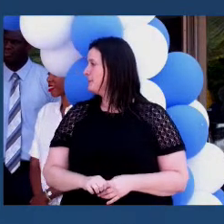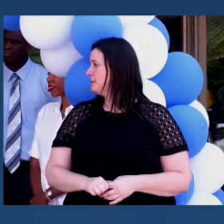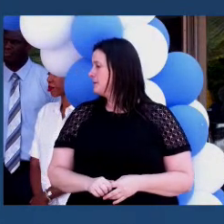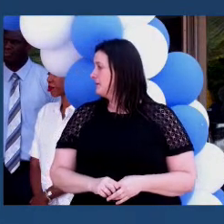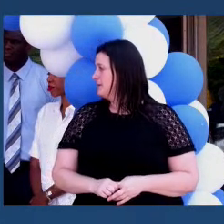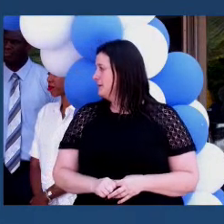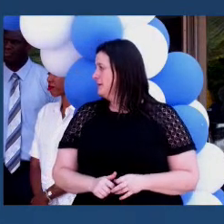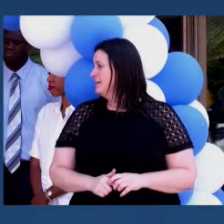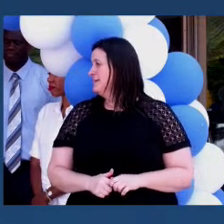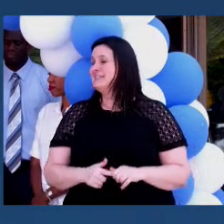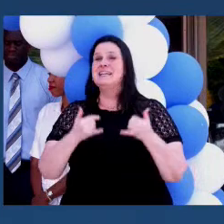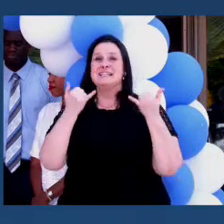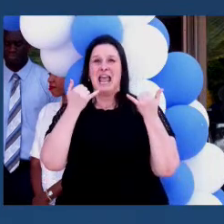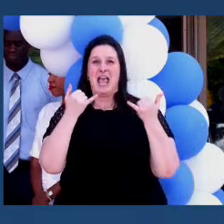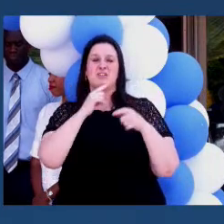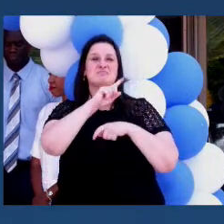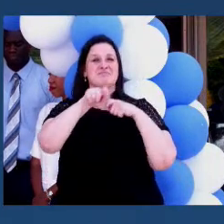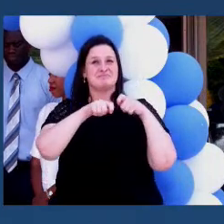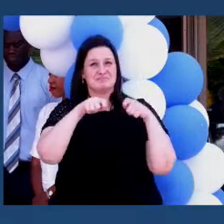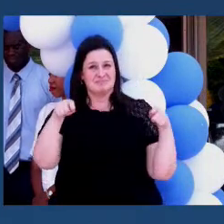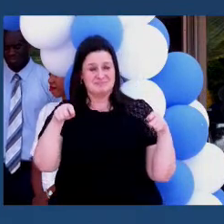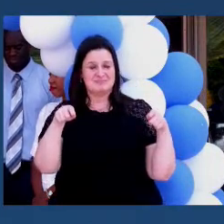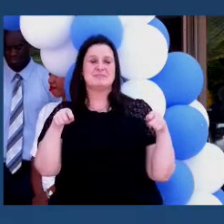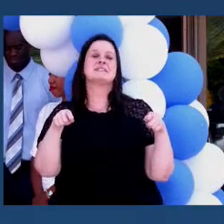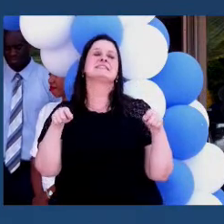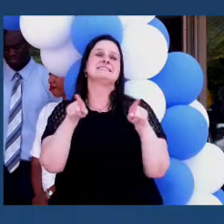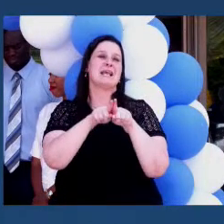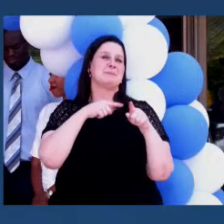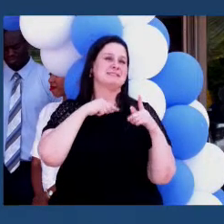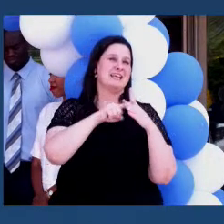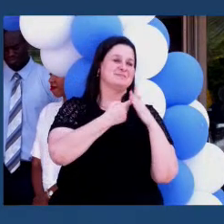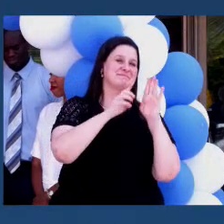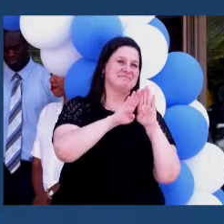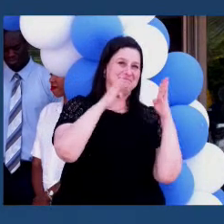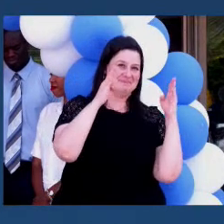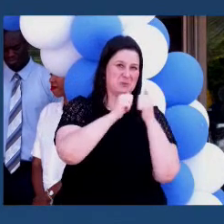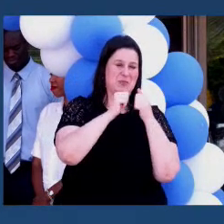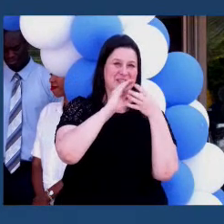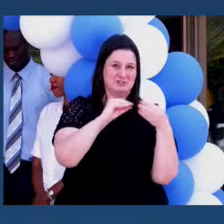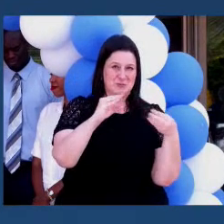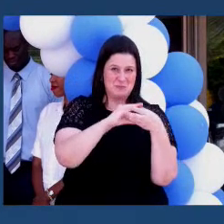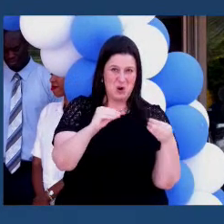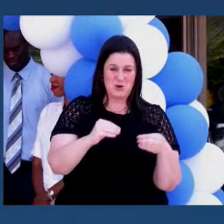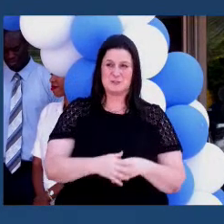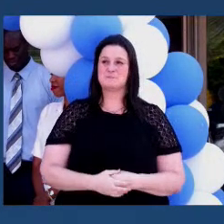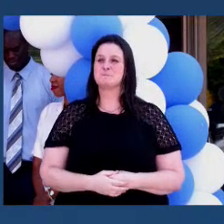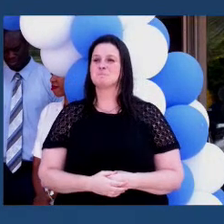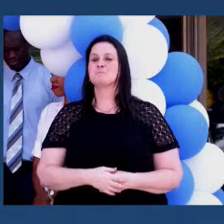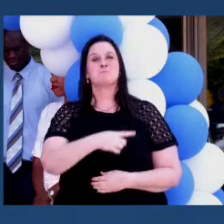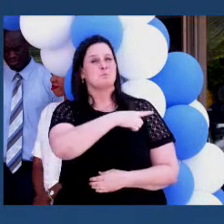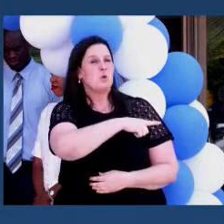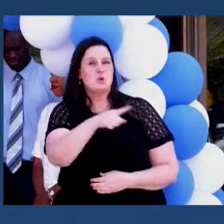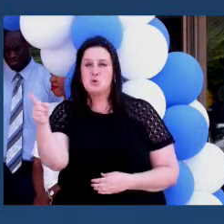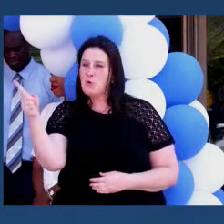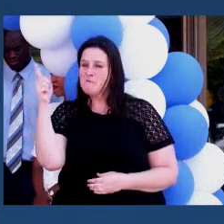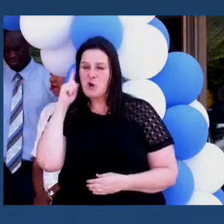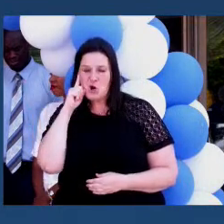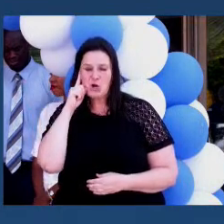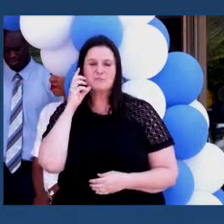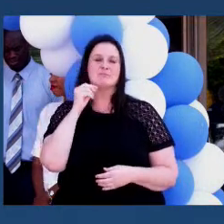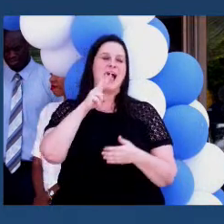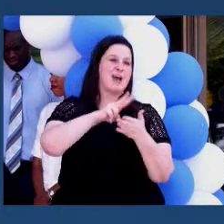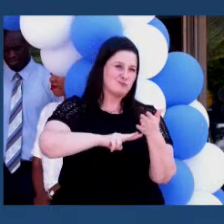Now, as I close, as I began with these remarks, and you have heard them before, you have read